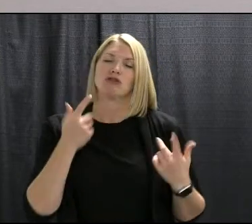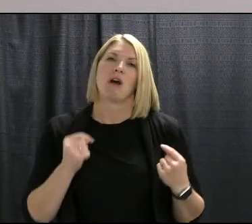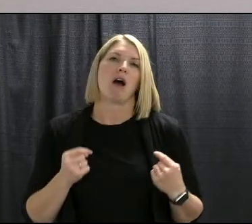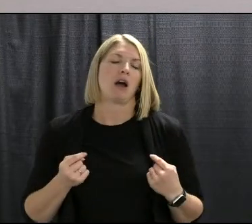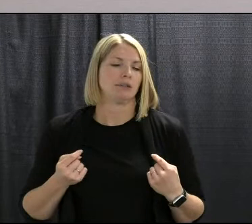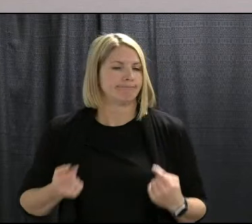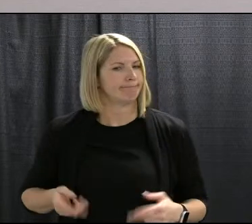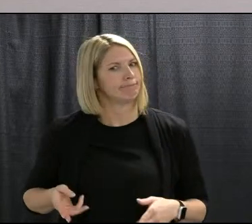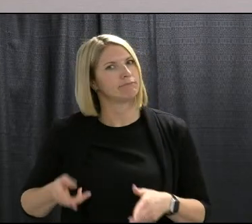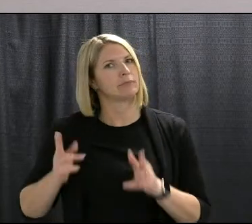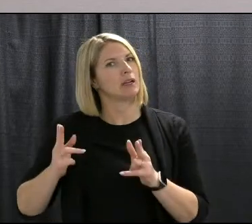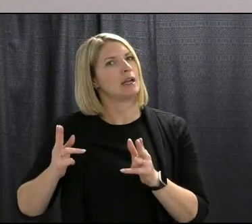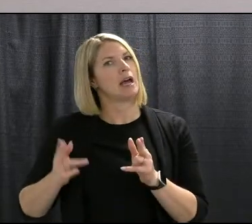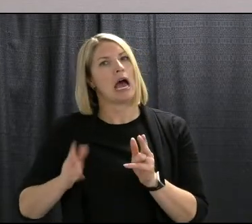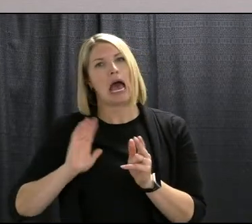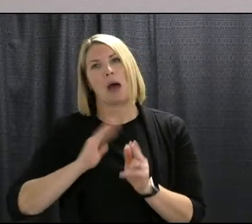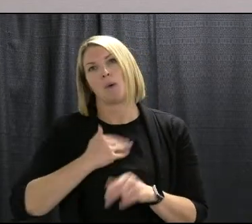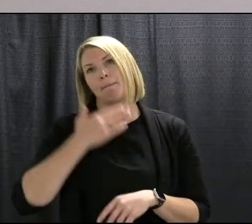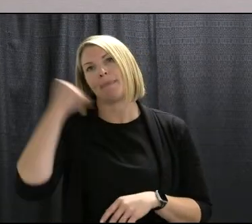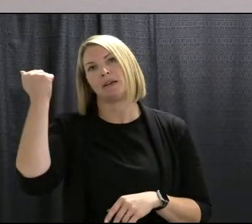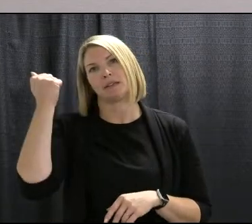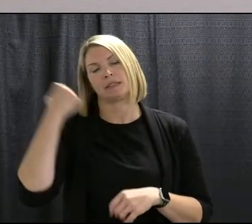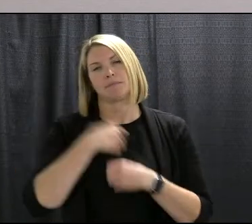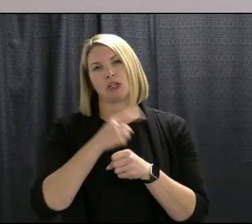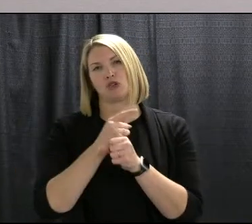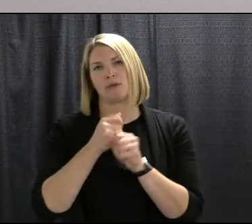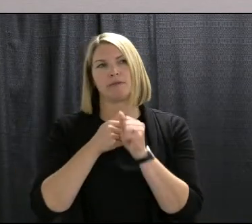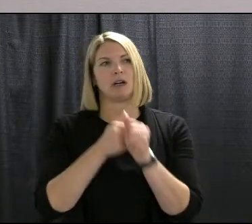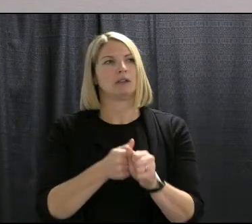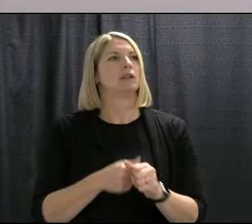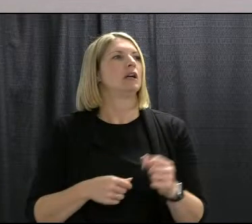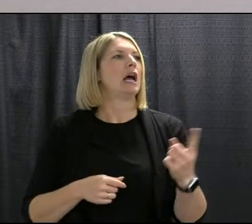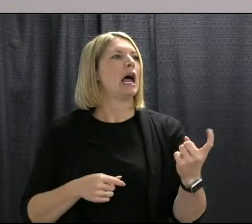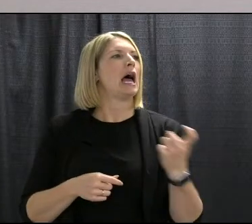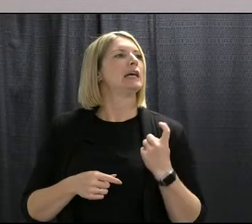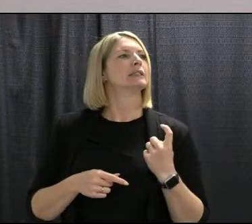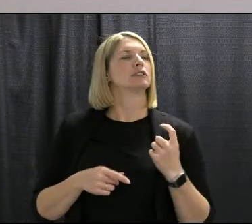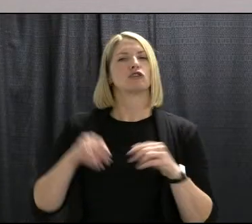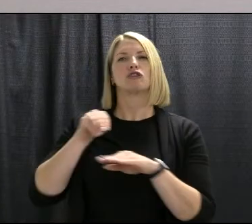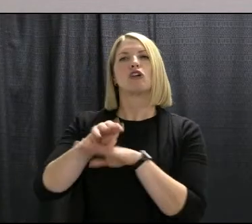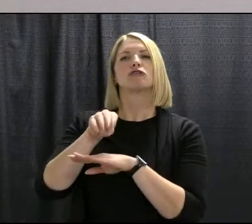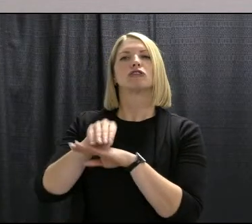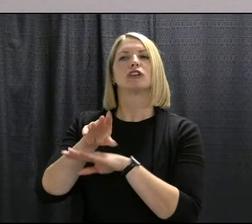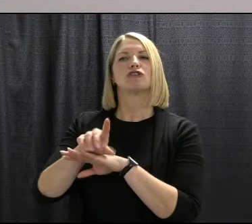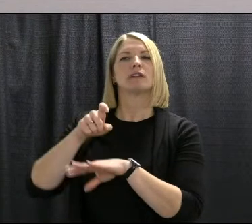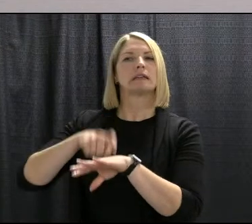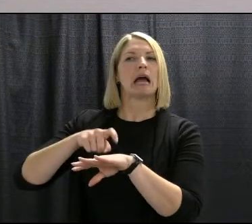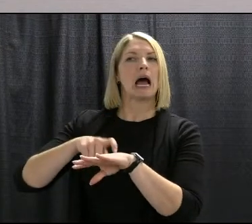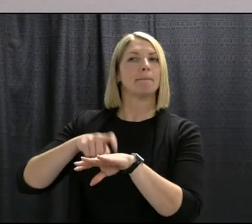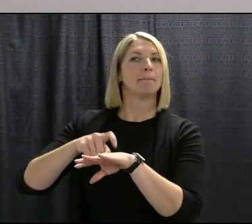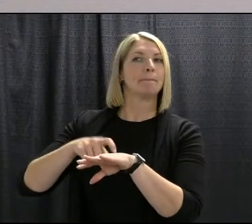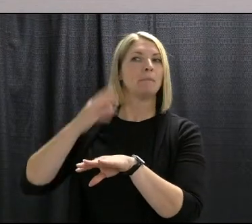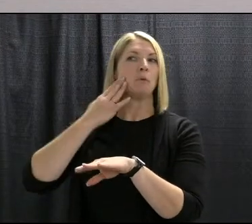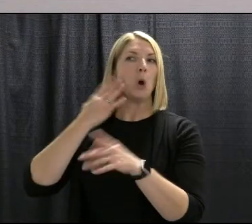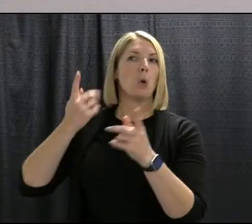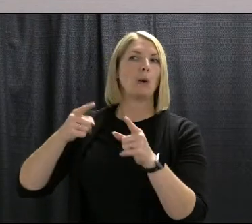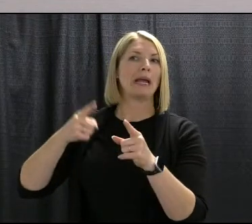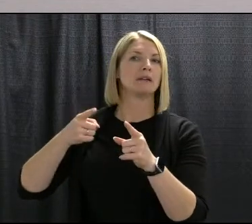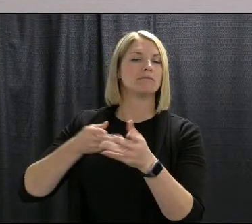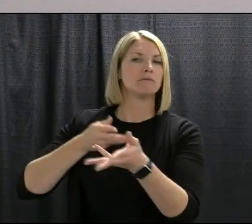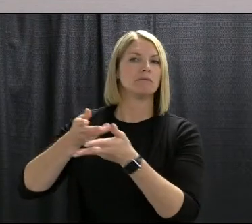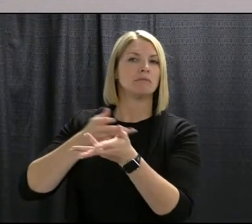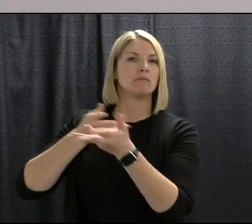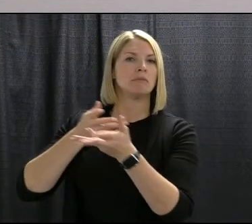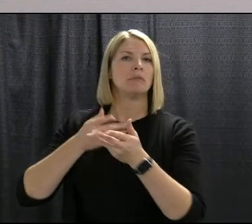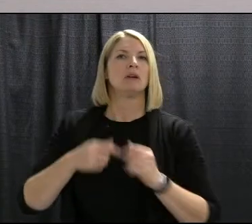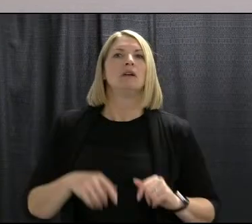ensure compliance with the Act, that'll move through. Is there a timeline for consultations for Part 2? Yeah. We do know it's